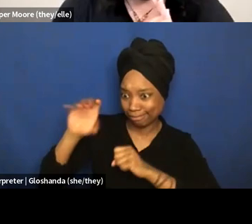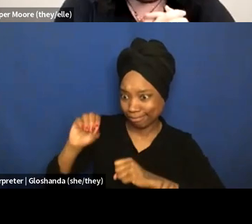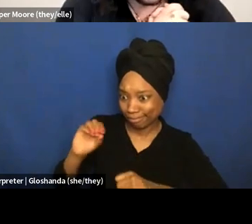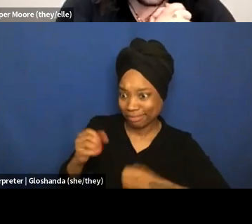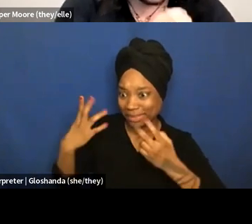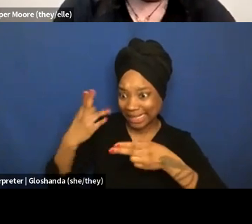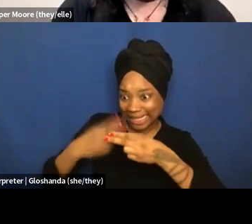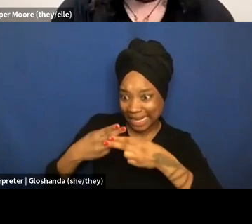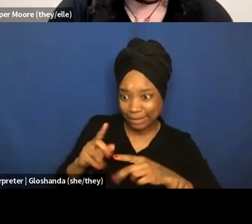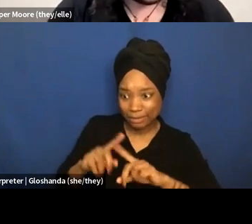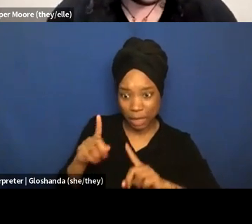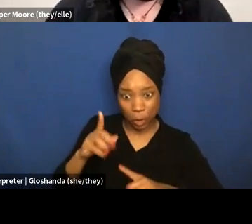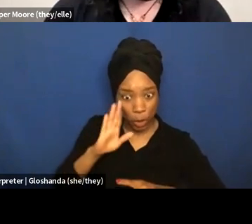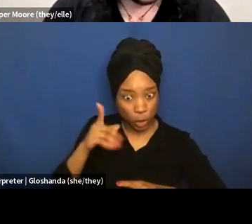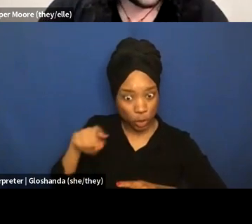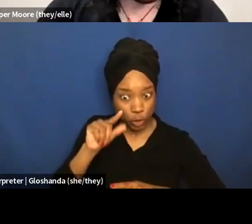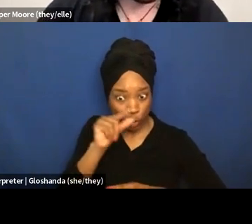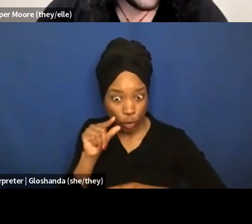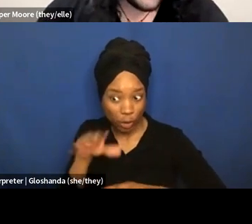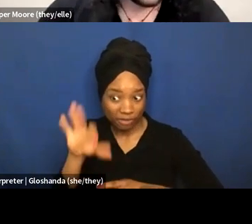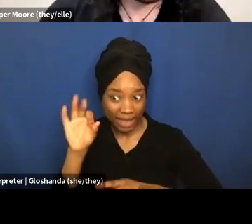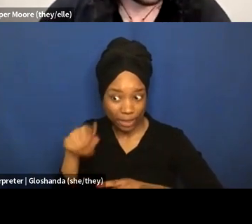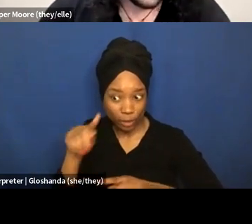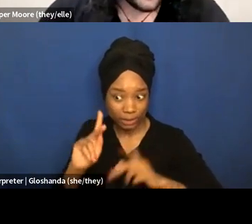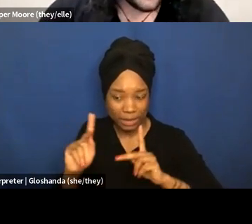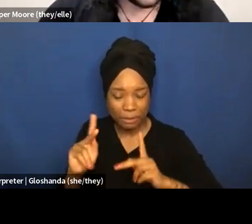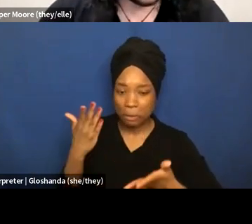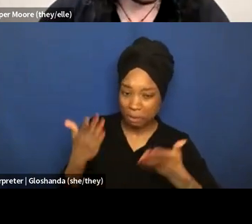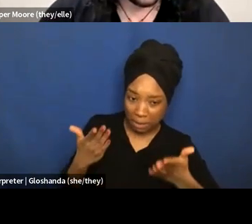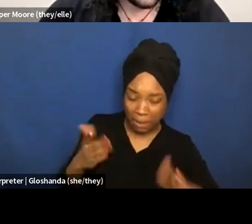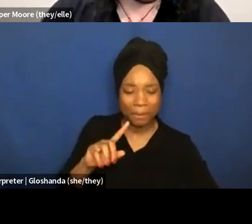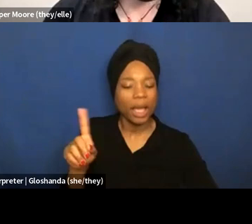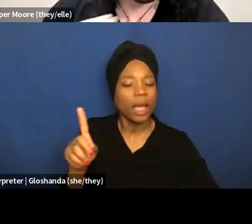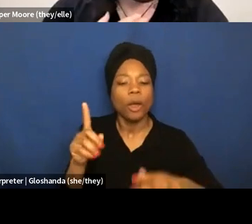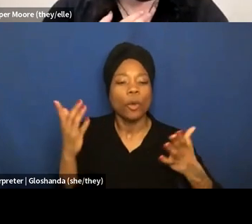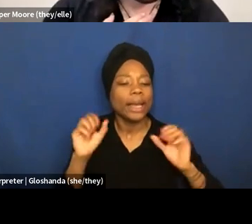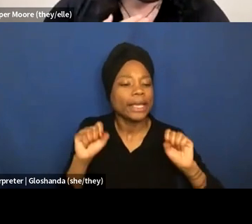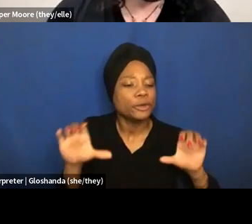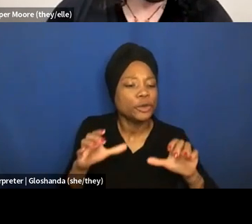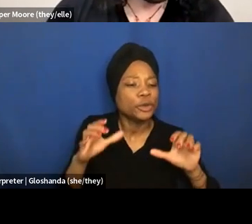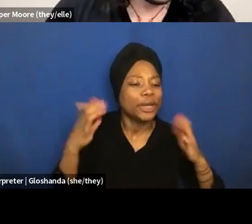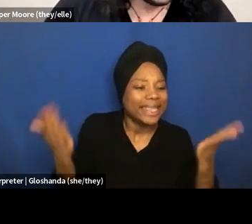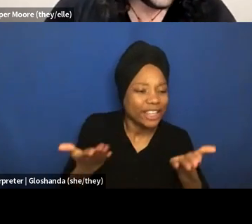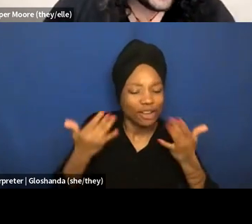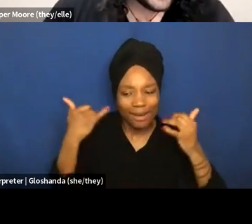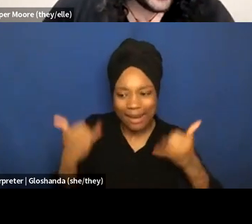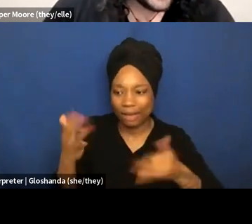what can you do now? What can you do tomorrow? Instead of here's the resource list I'm never going to look at again. Okay, that's it for me.